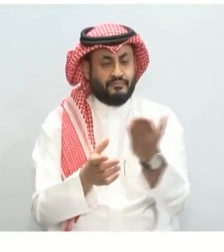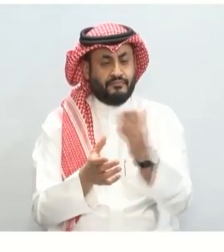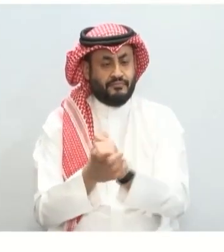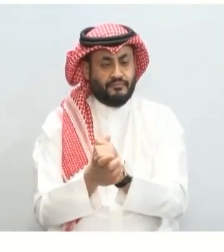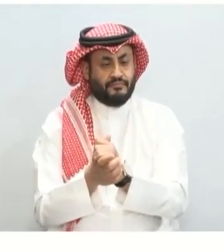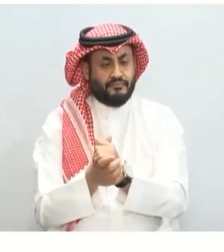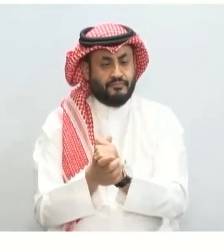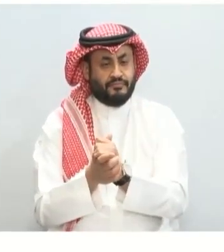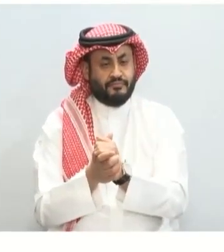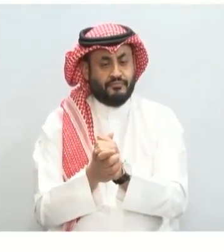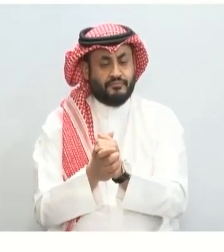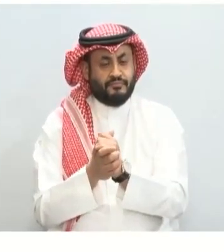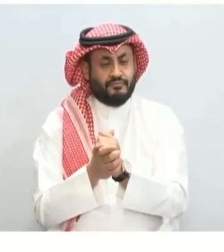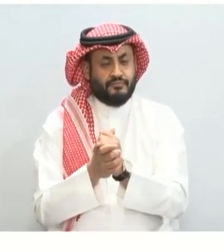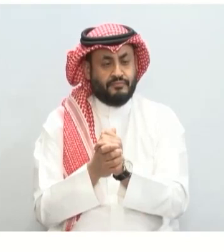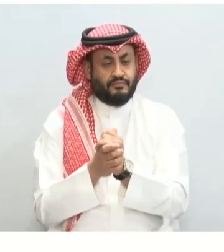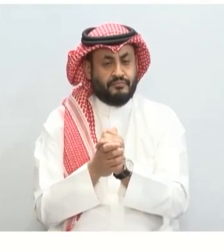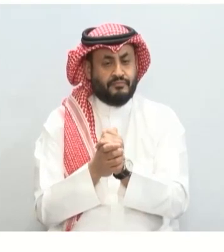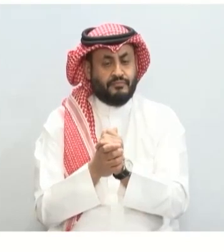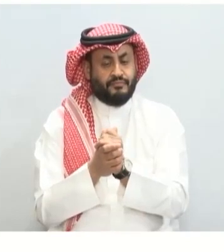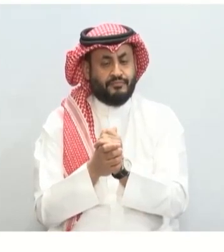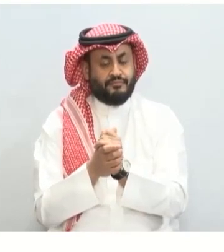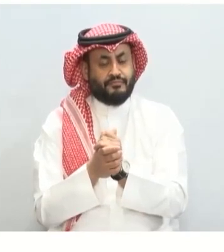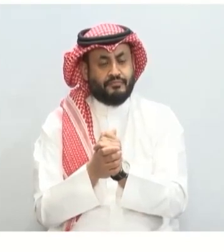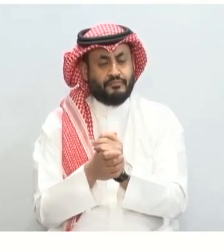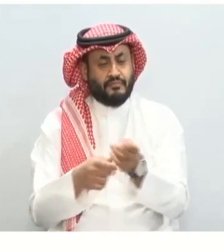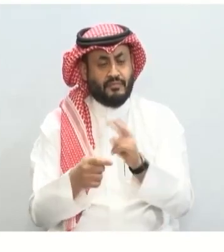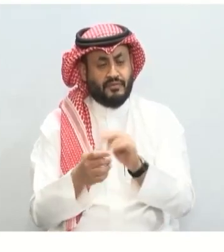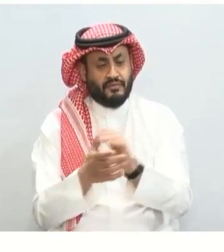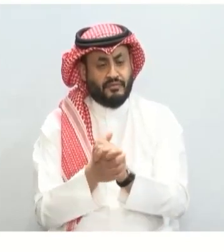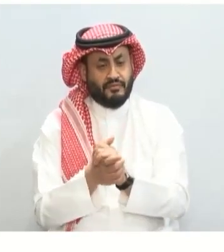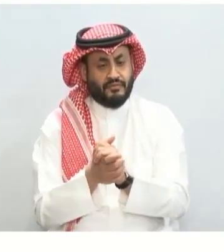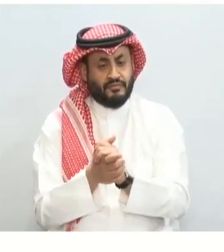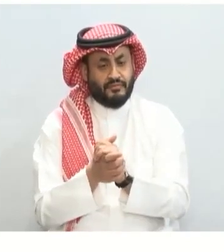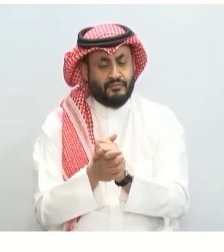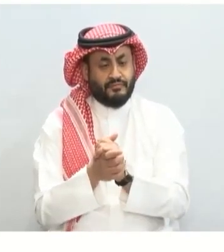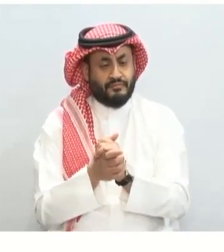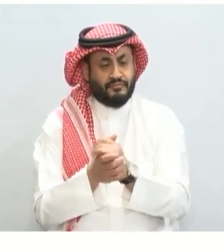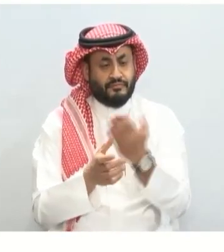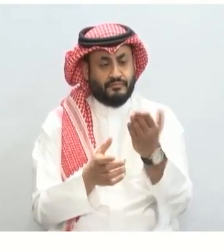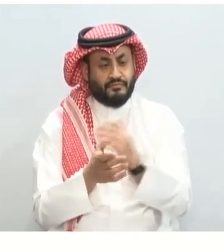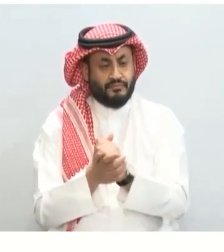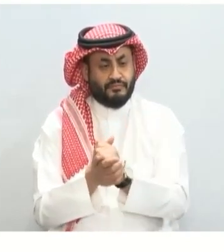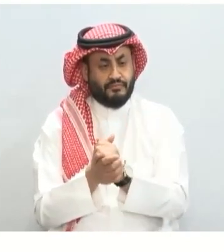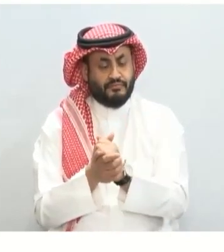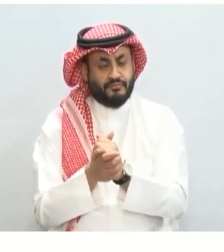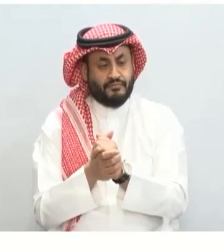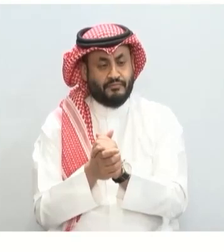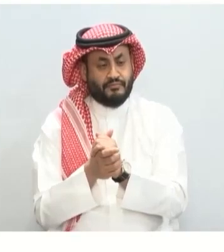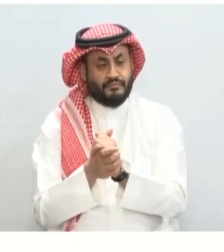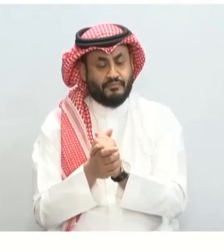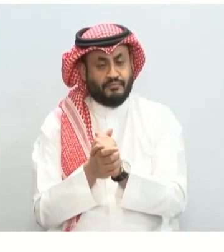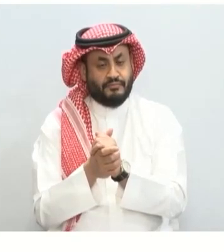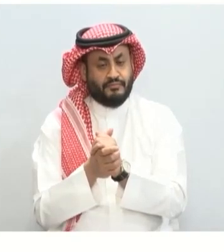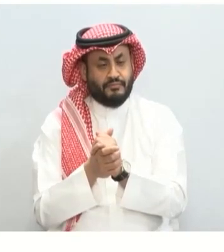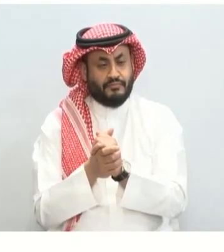beginning, Nawal, thank you so much for this wonderful meal. It must have been taken all day to make such a phenomenal spread.